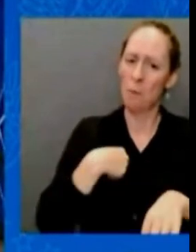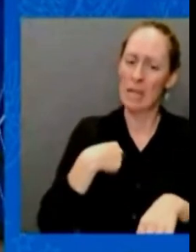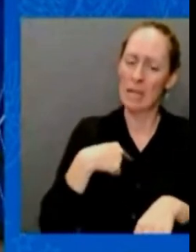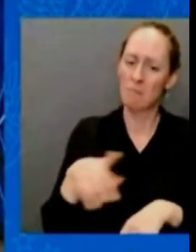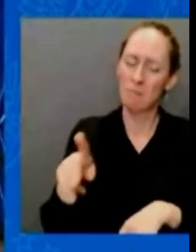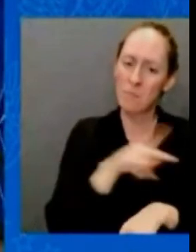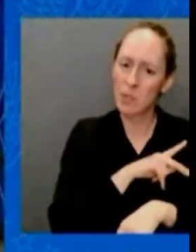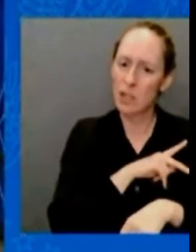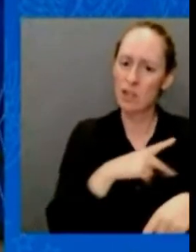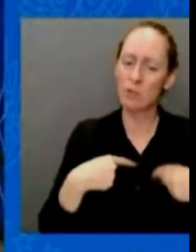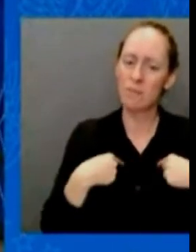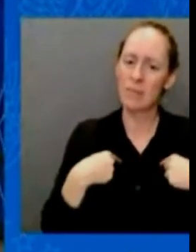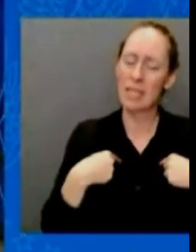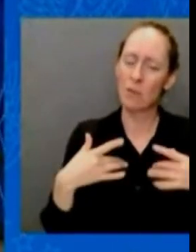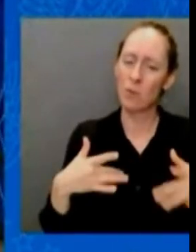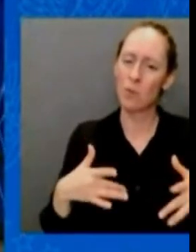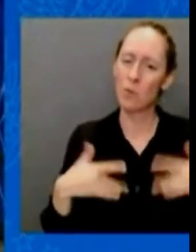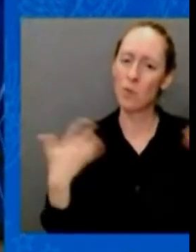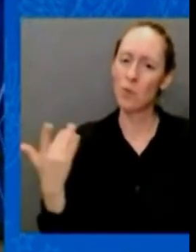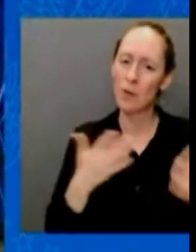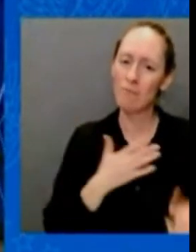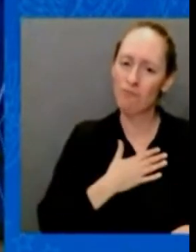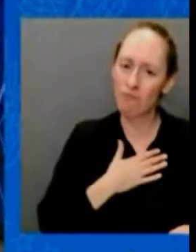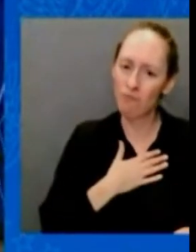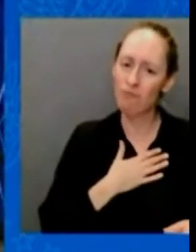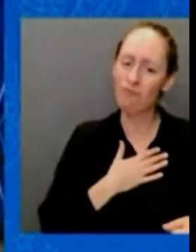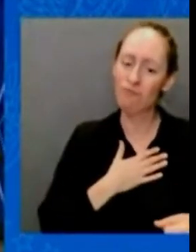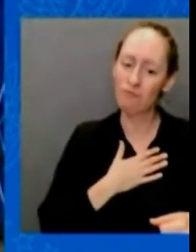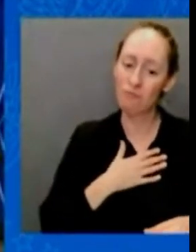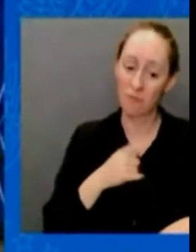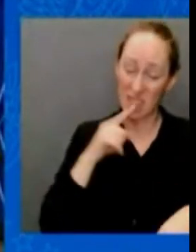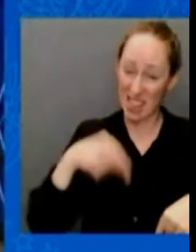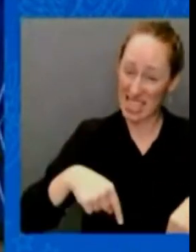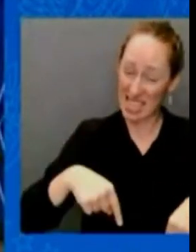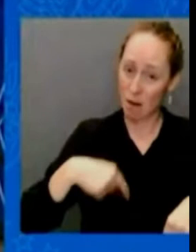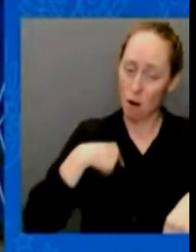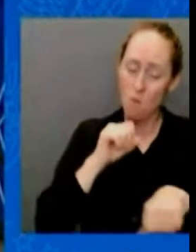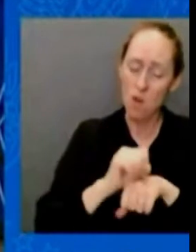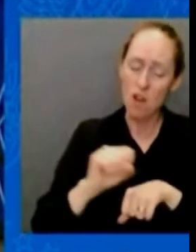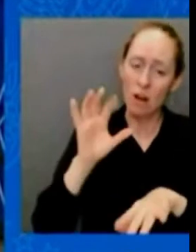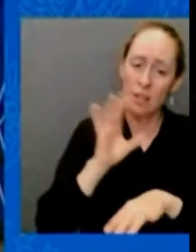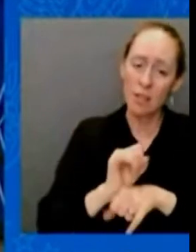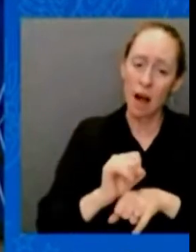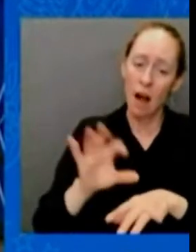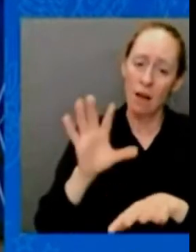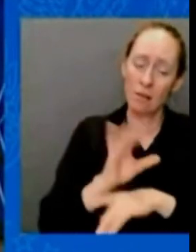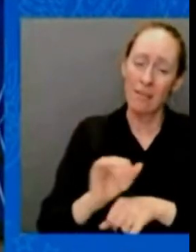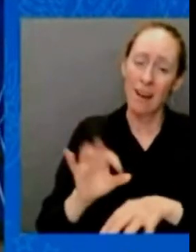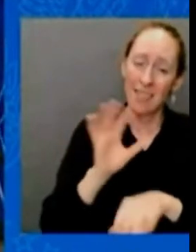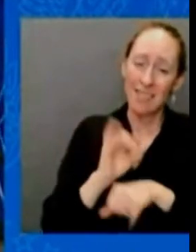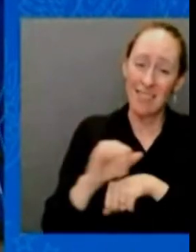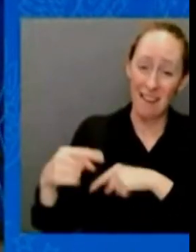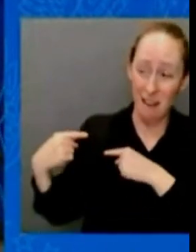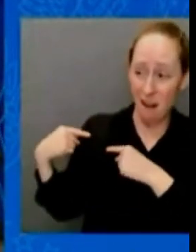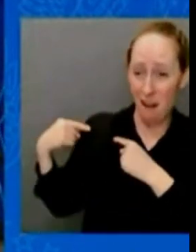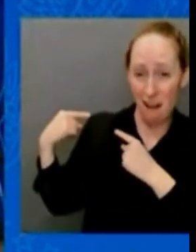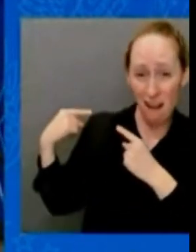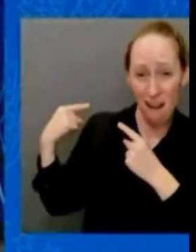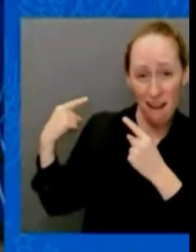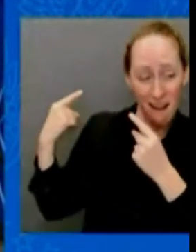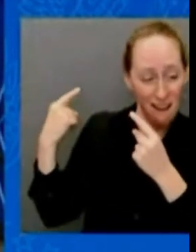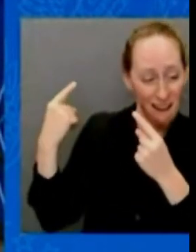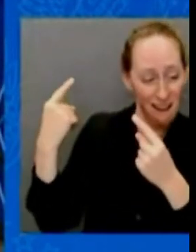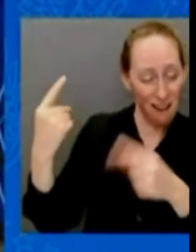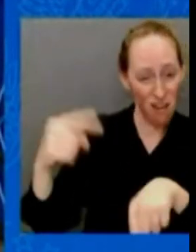why I worked so long, so hard, so persistently for the last 3 years to author and pass the